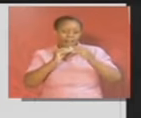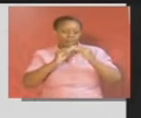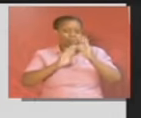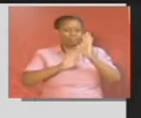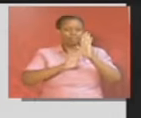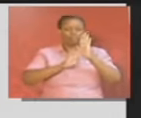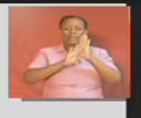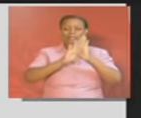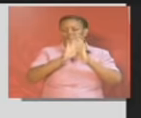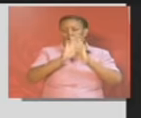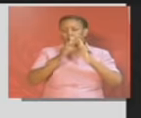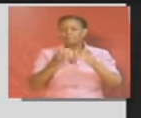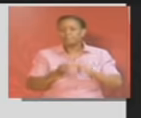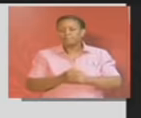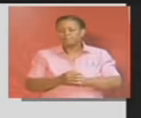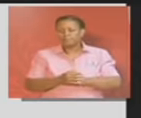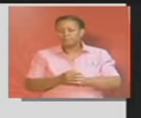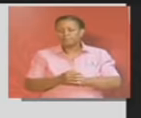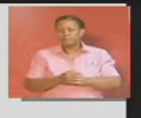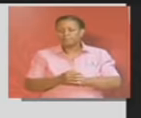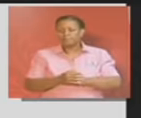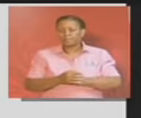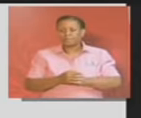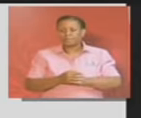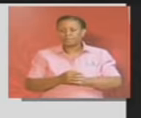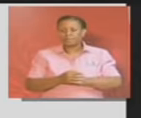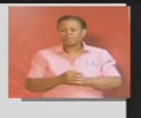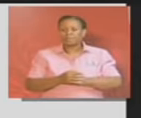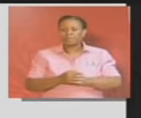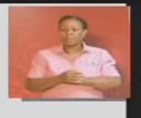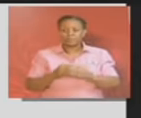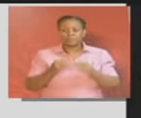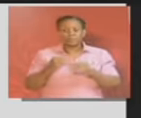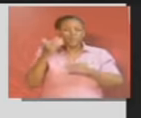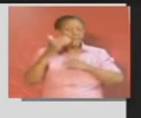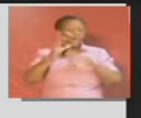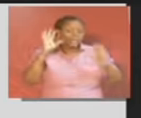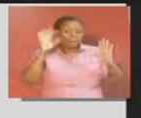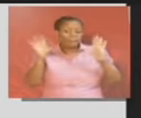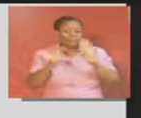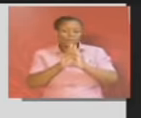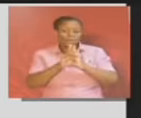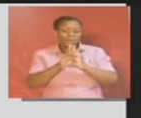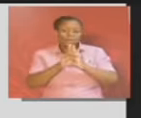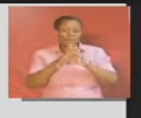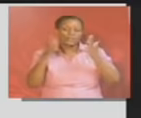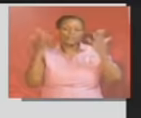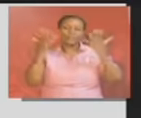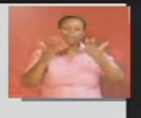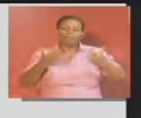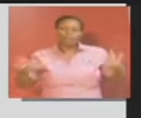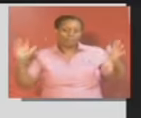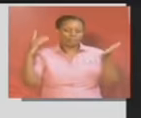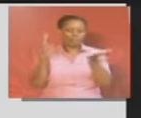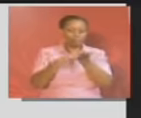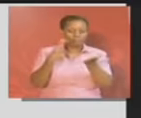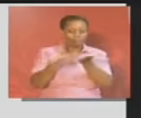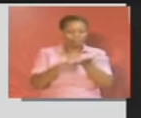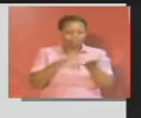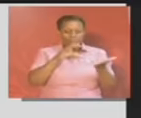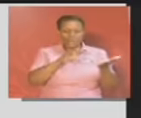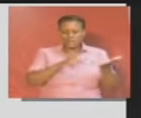see briefly, the breakdown of clusters by counties, which we've already gone through. So we would move quickly across to the other